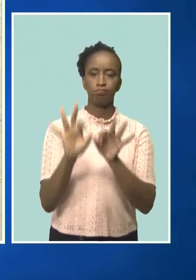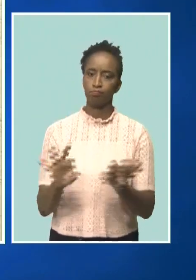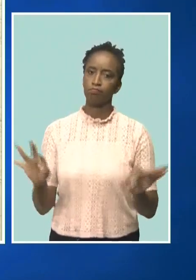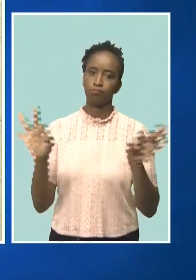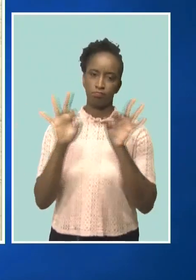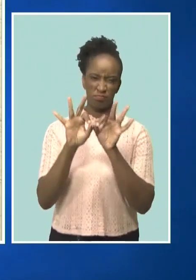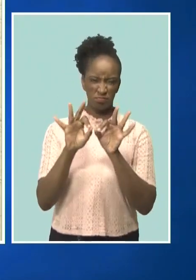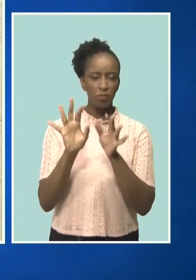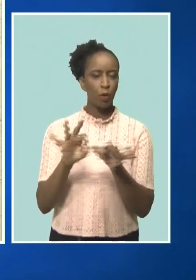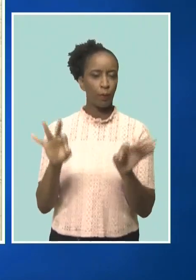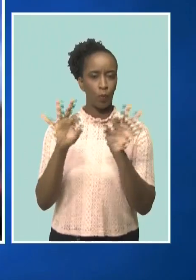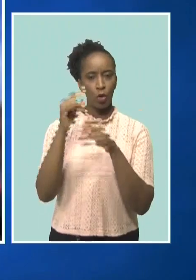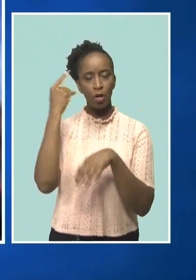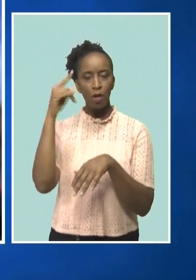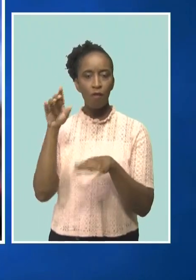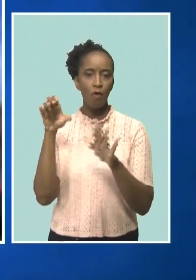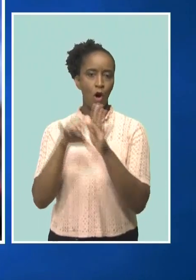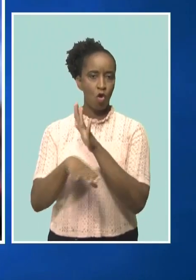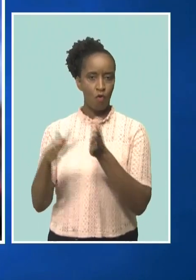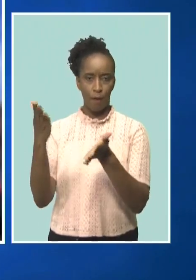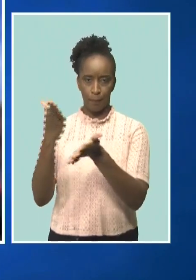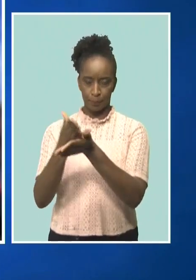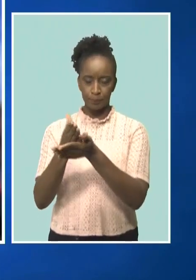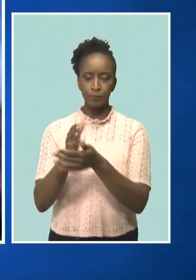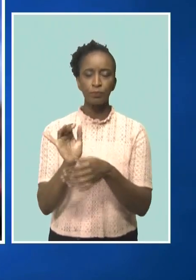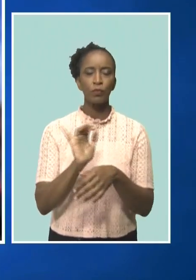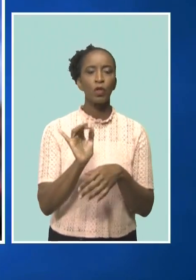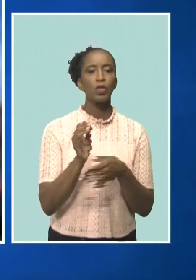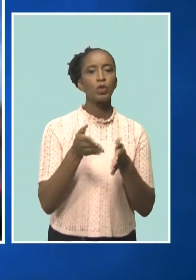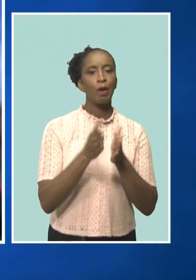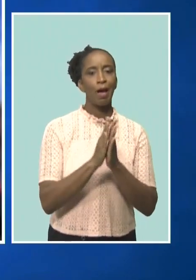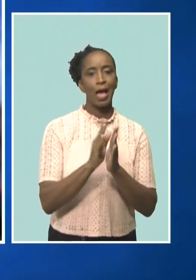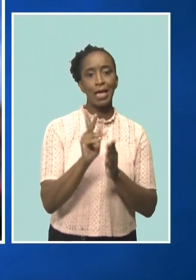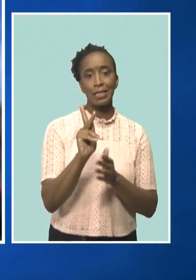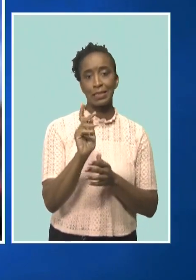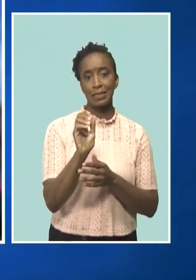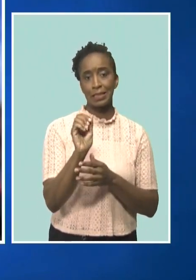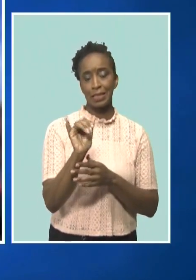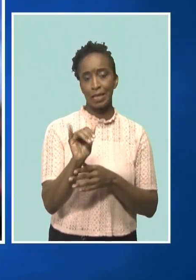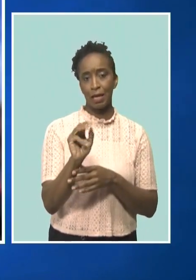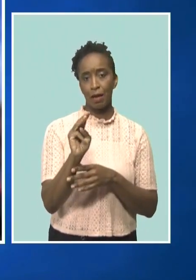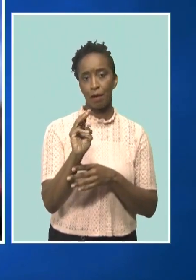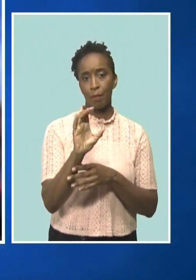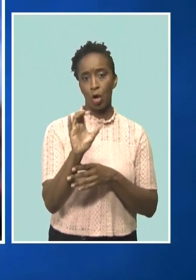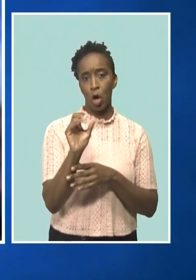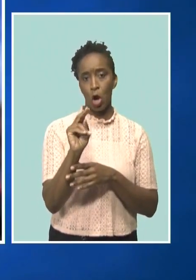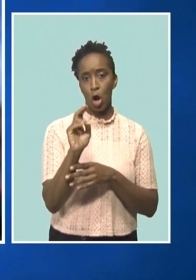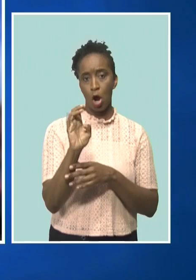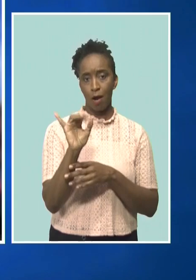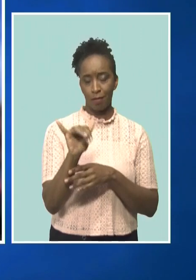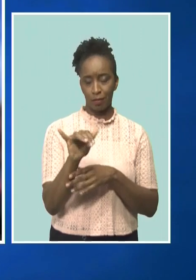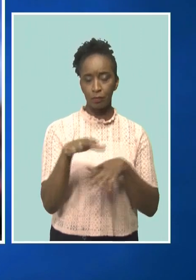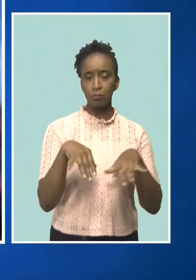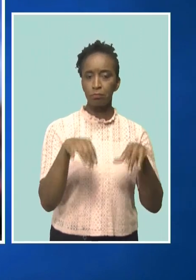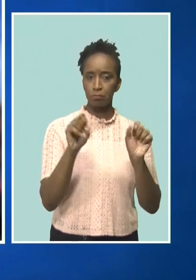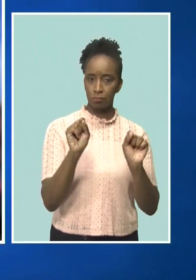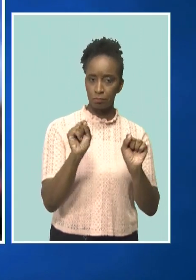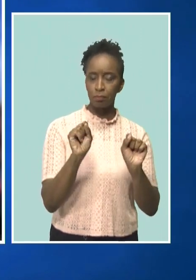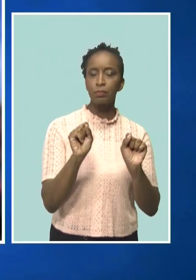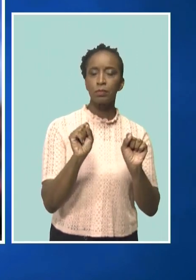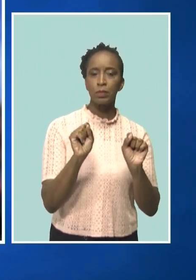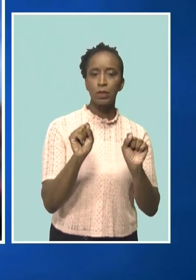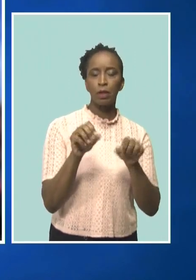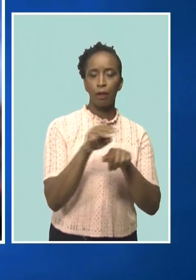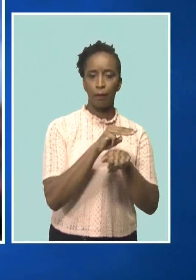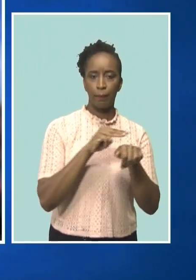I have equally asked the Honourable Kay McConney to assume responsibility for the Ministry of Economic Affairs and Investment